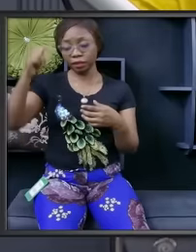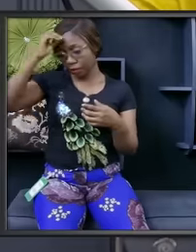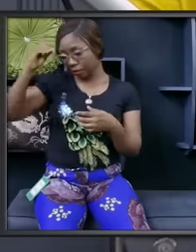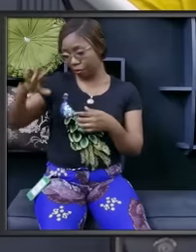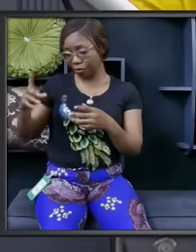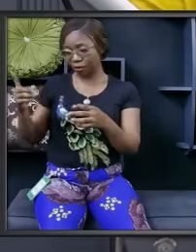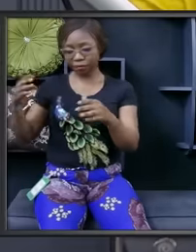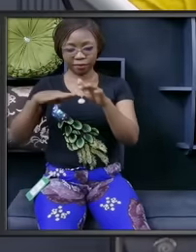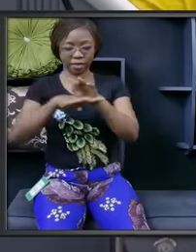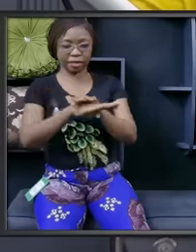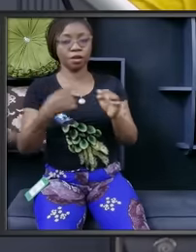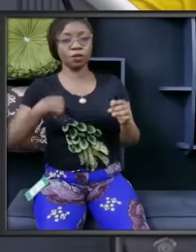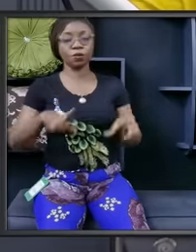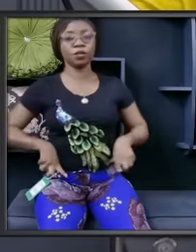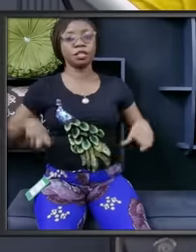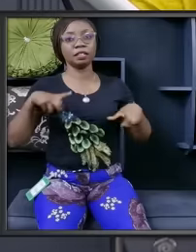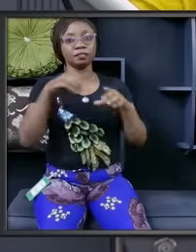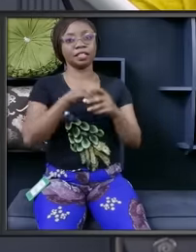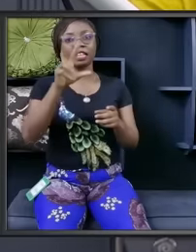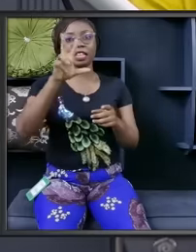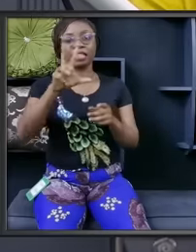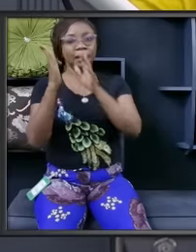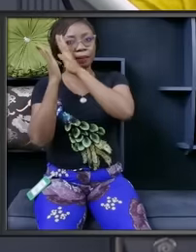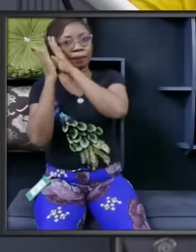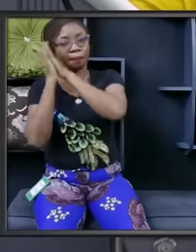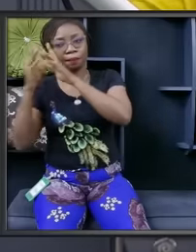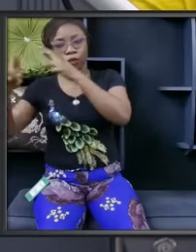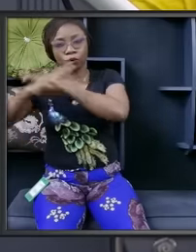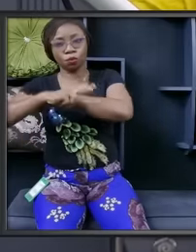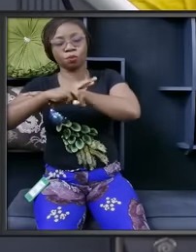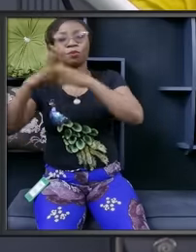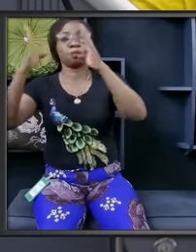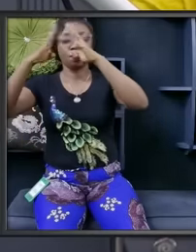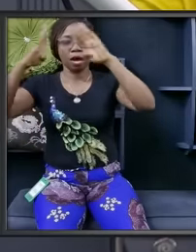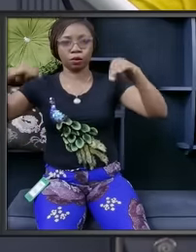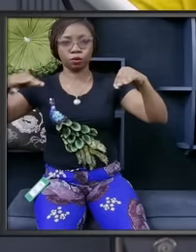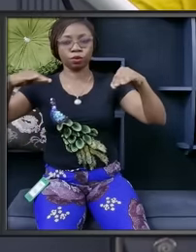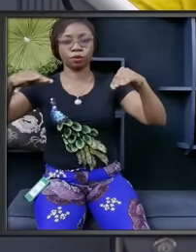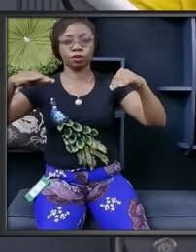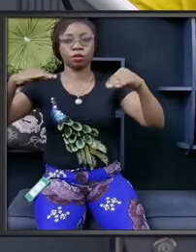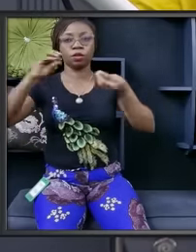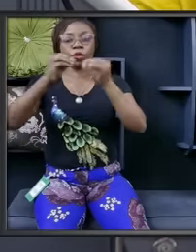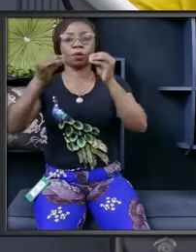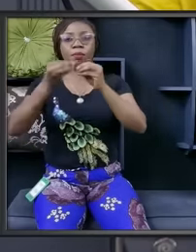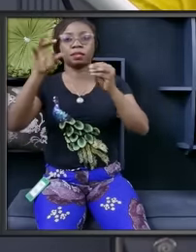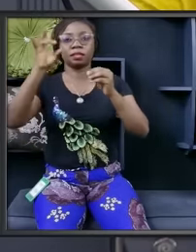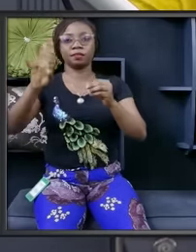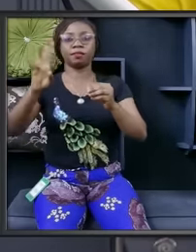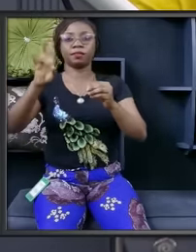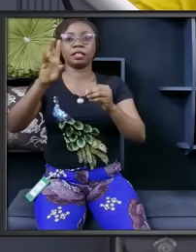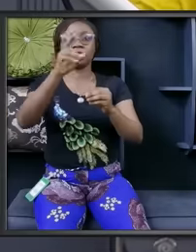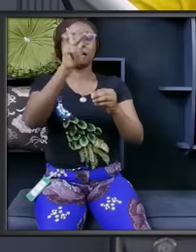in a flat, 3-bedroom apartment. Where? From Kaliki Road. Mm-hmm. Number 7 mm-hmm. in